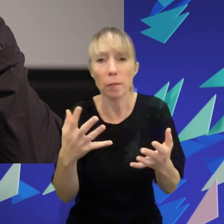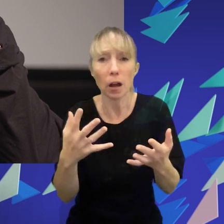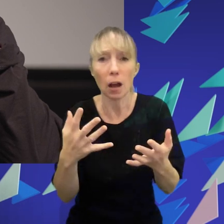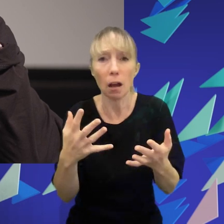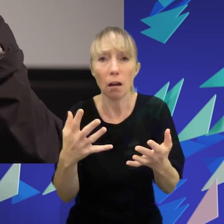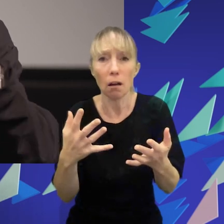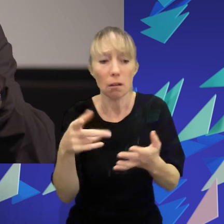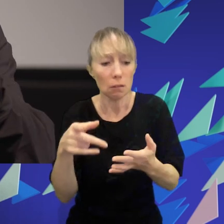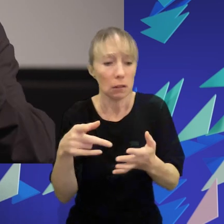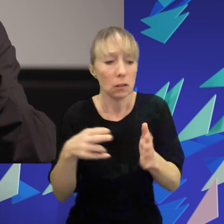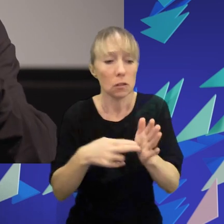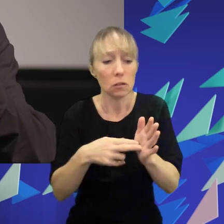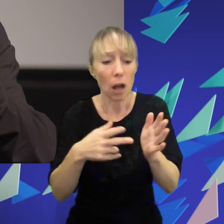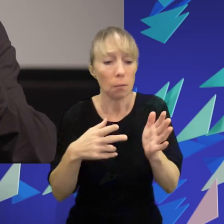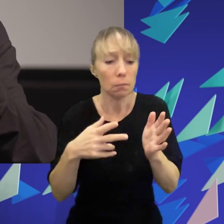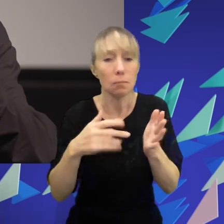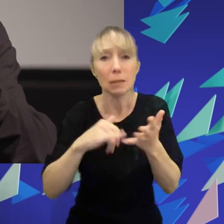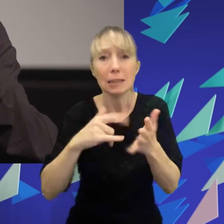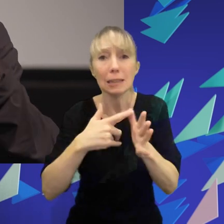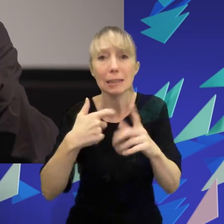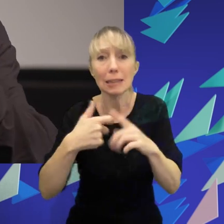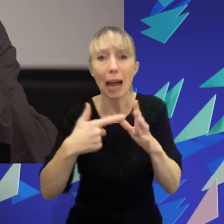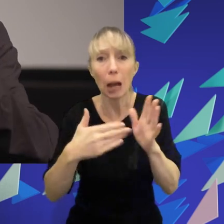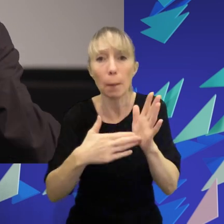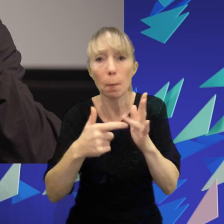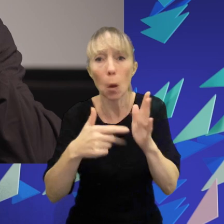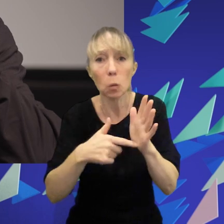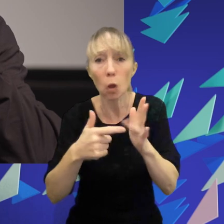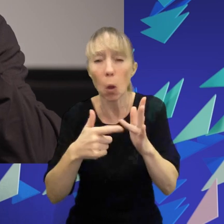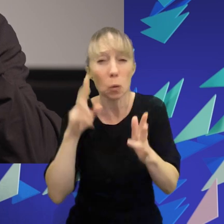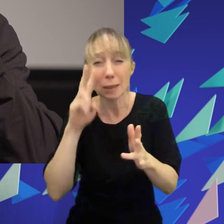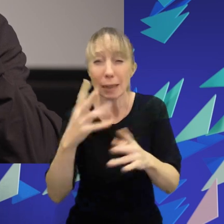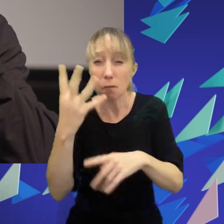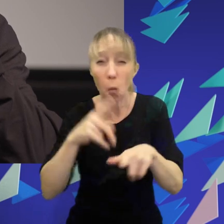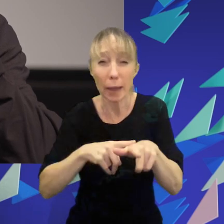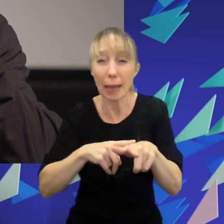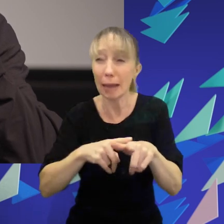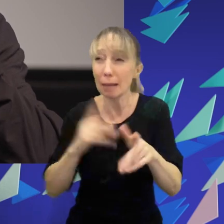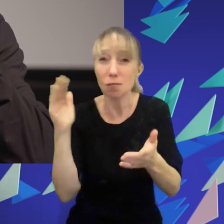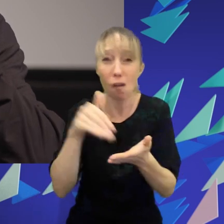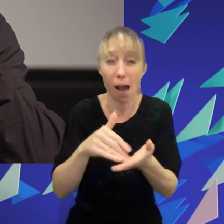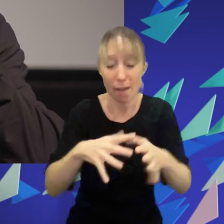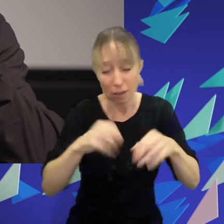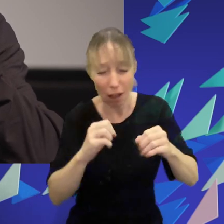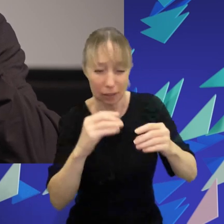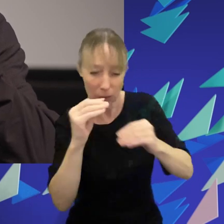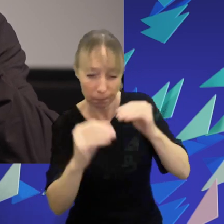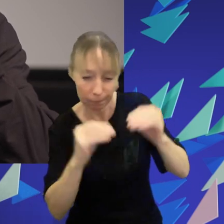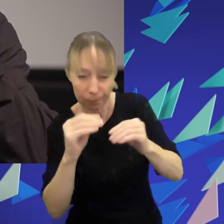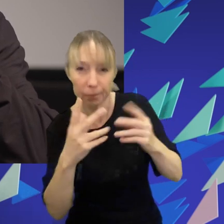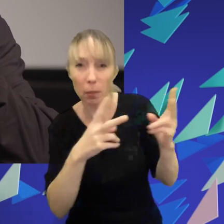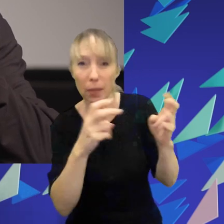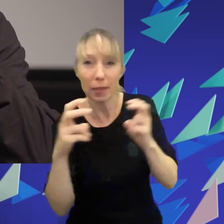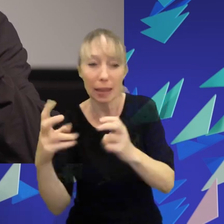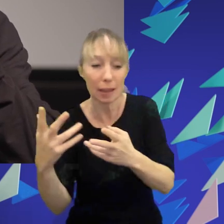And that he came, he saw the film kind of an editing thing. He started working the themes. Then we invite Karsten